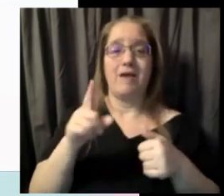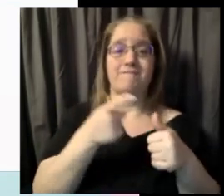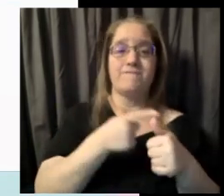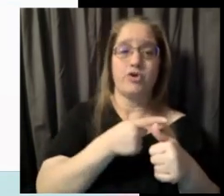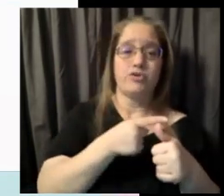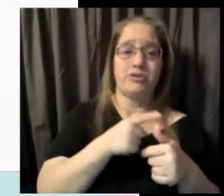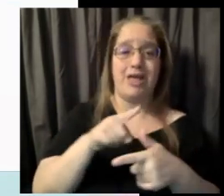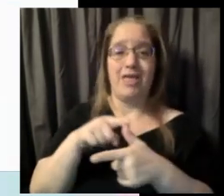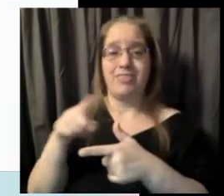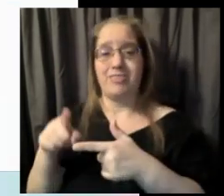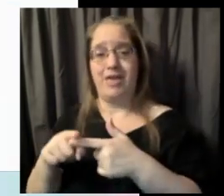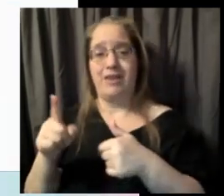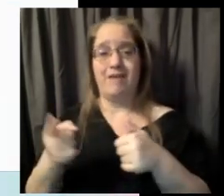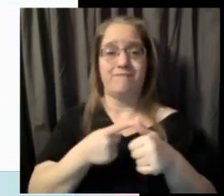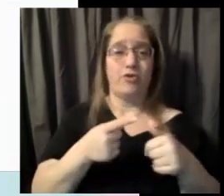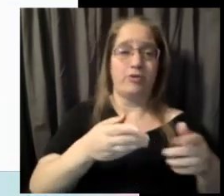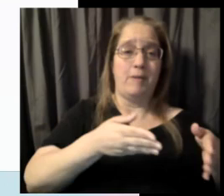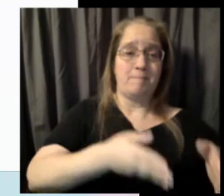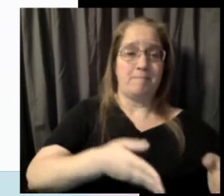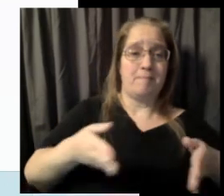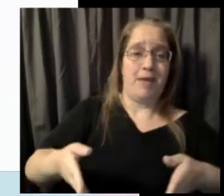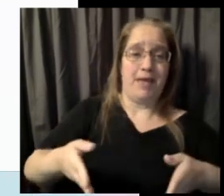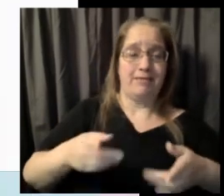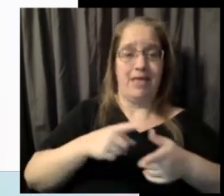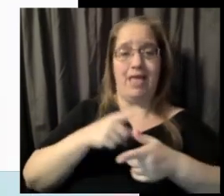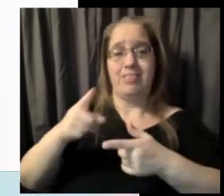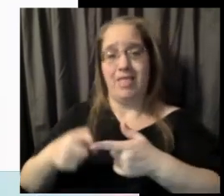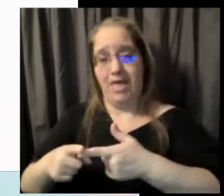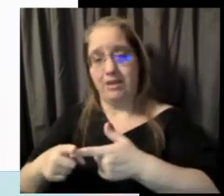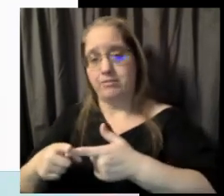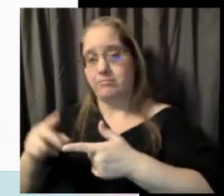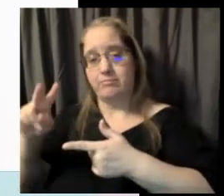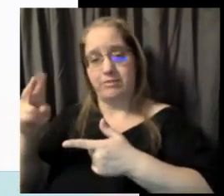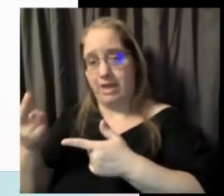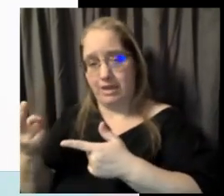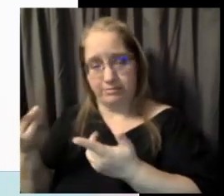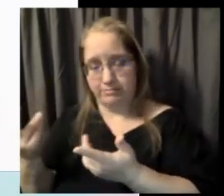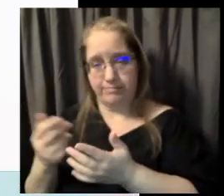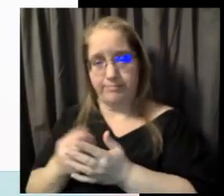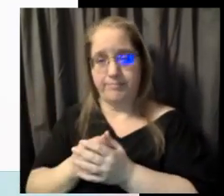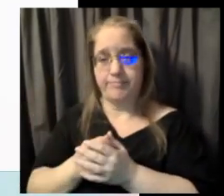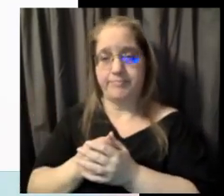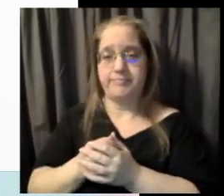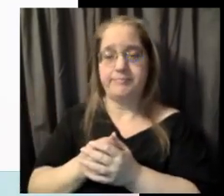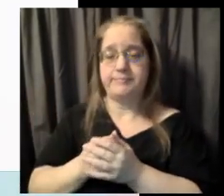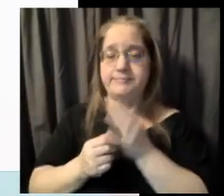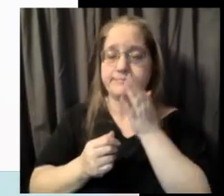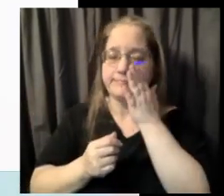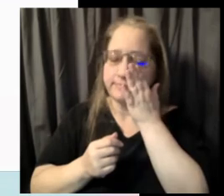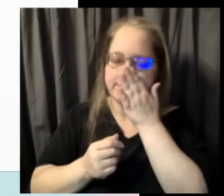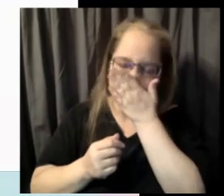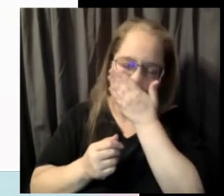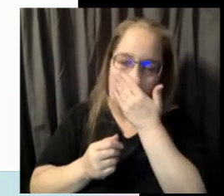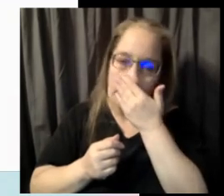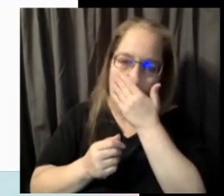put on your pants, then you get can help as well. I don't know if anyone else has any ideas,